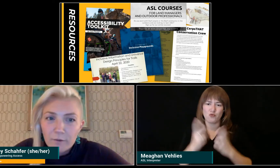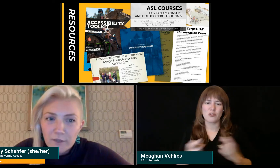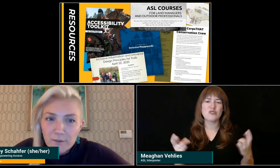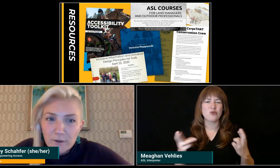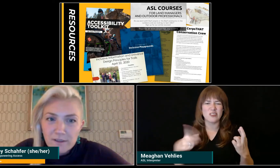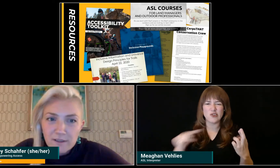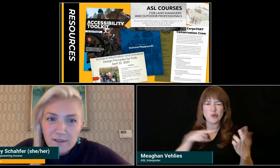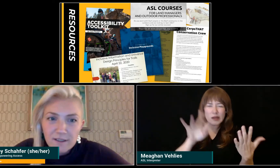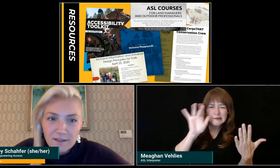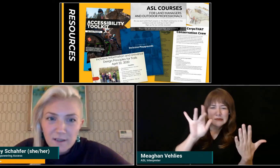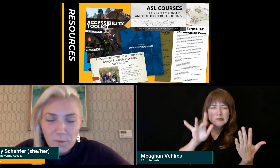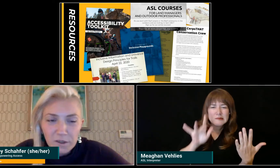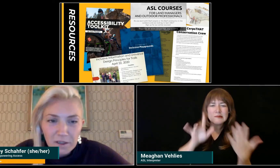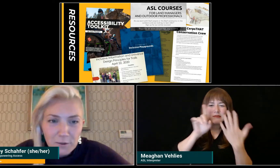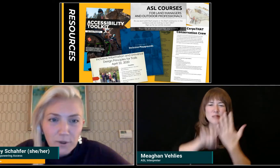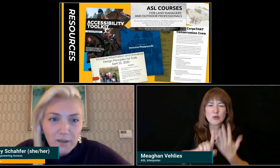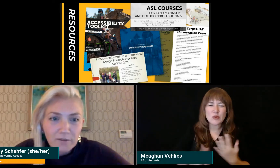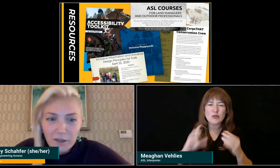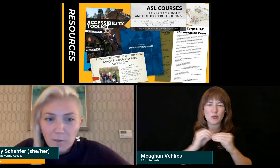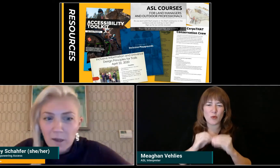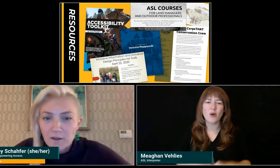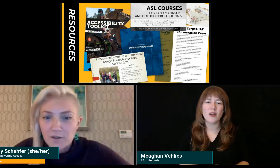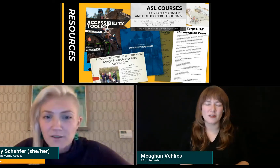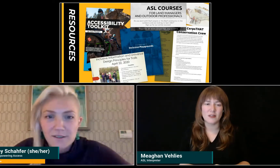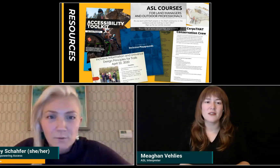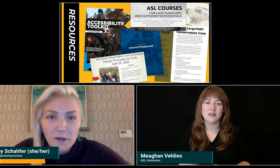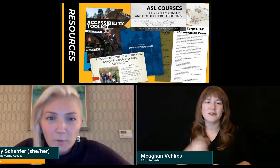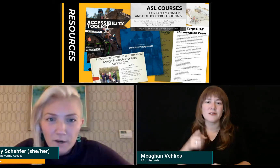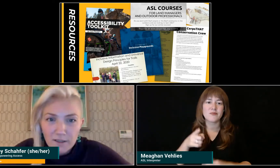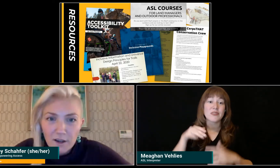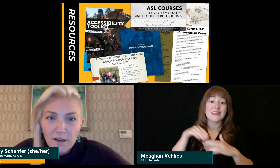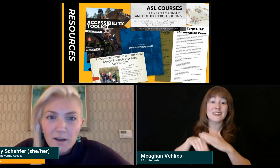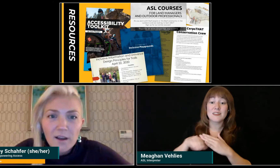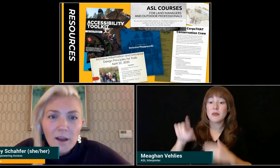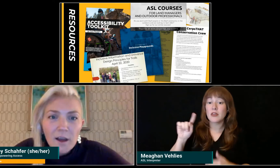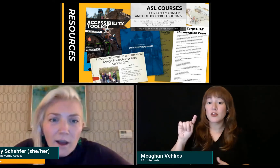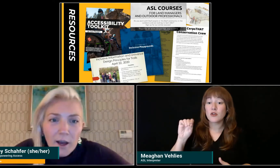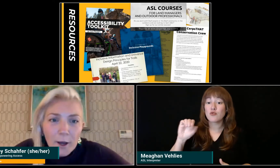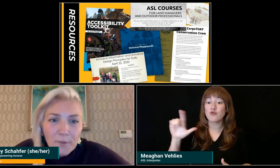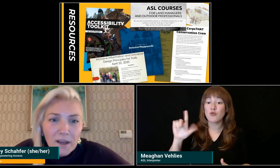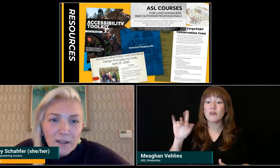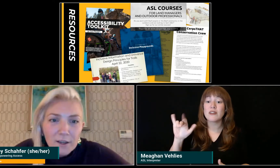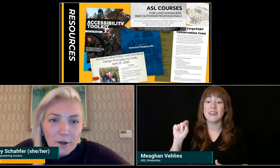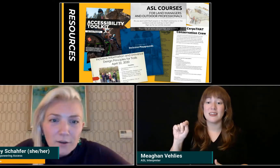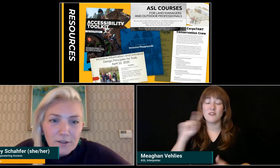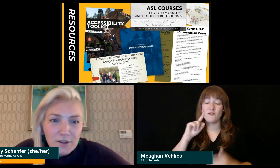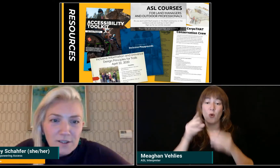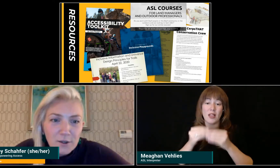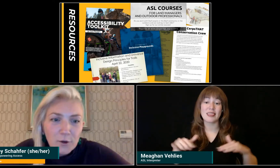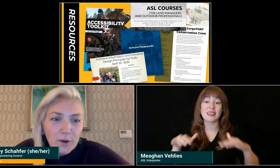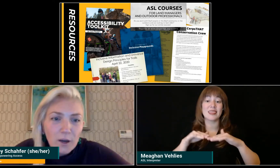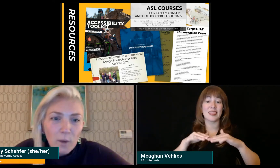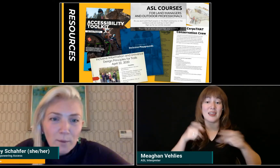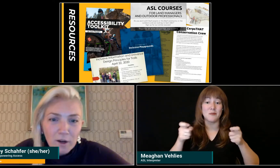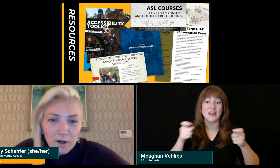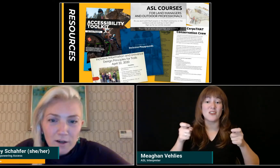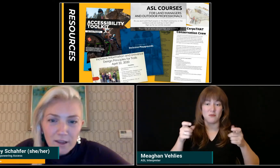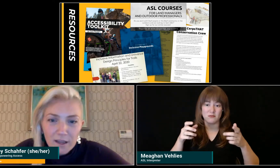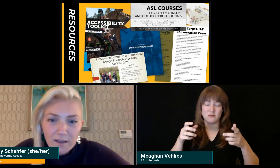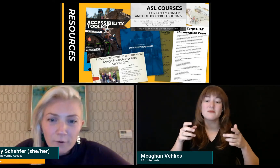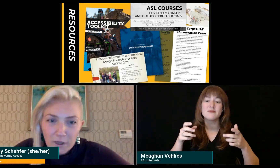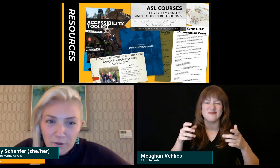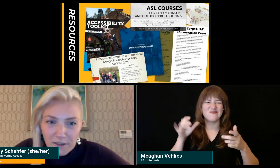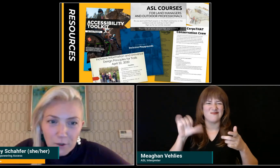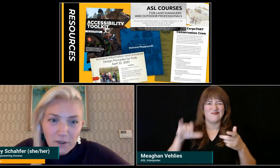of resources. The accessibility toolkit for land managers is the one I worked on. There's also a